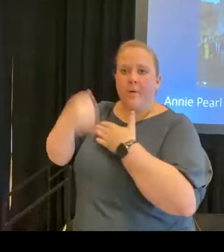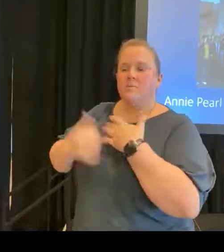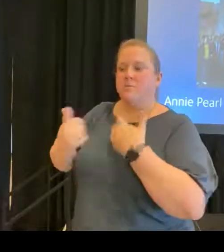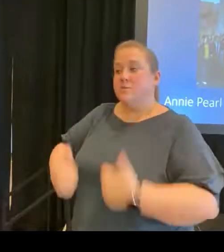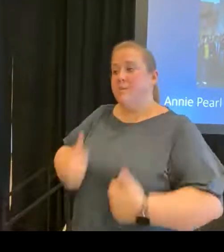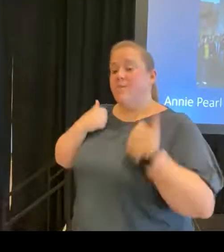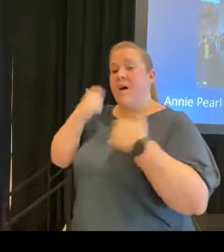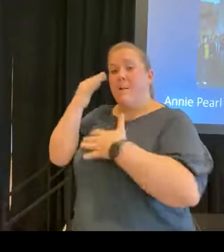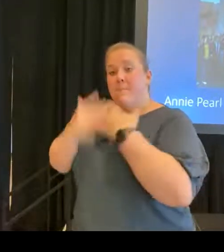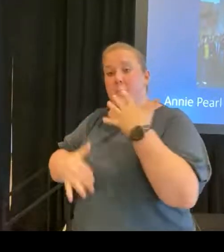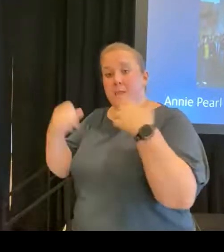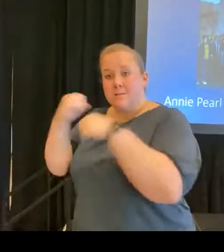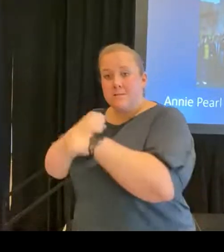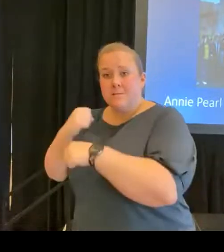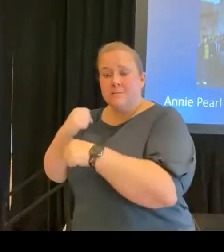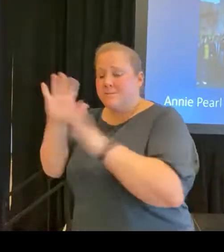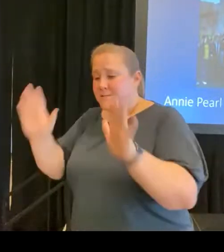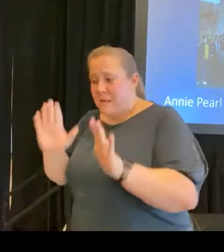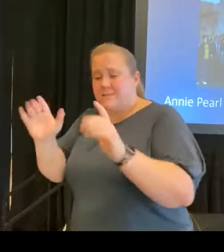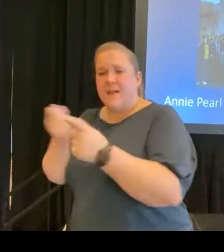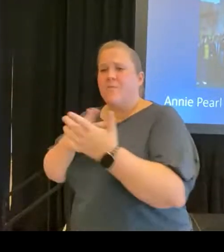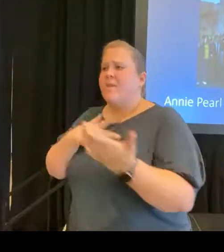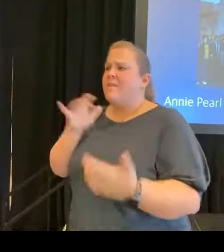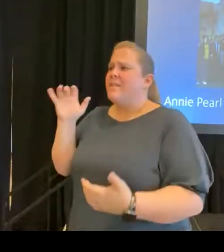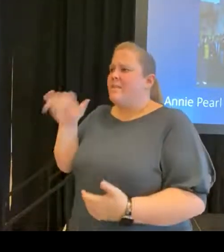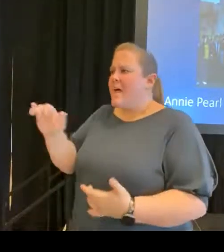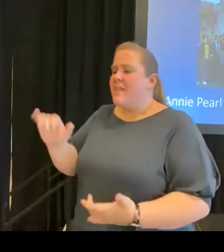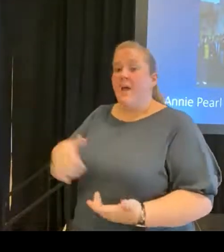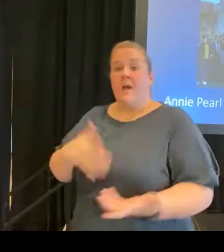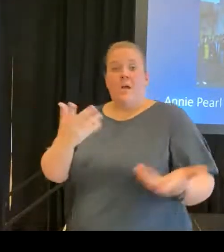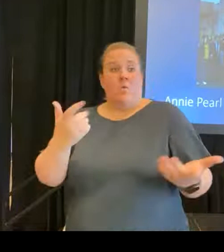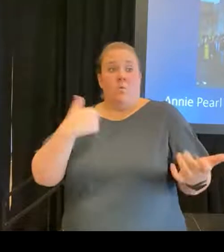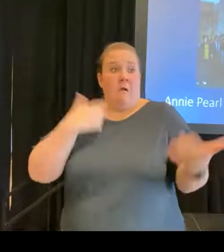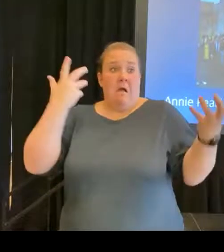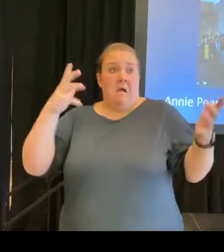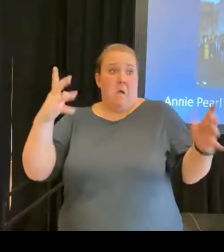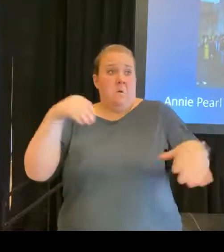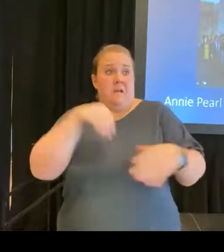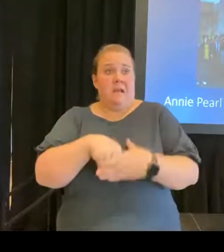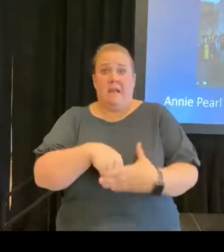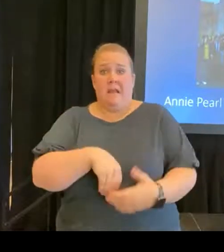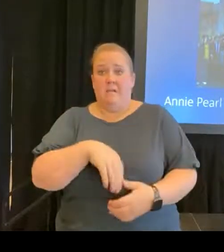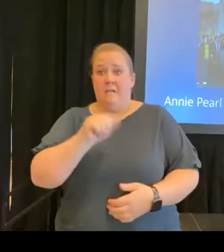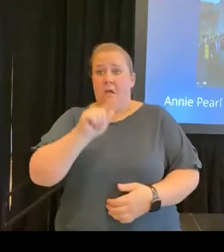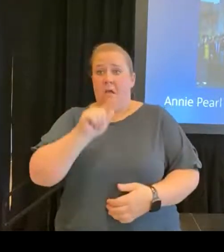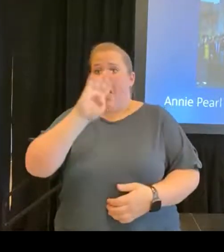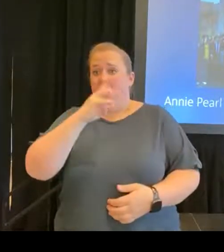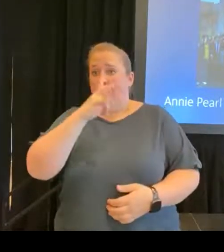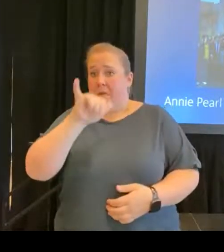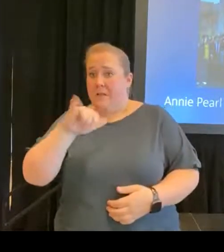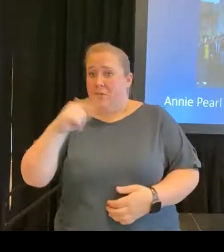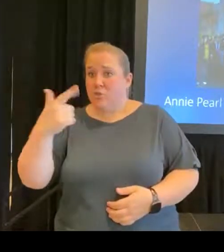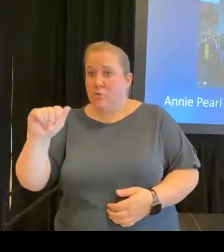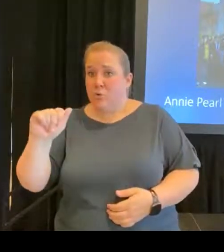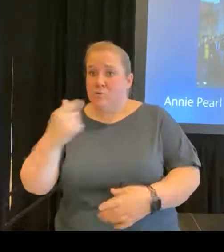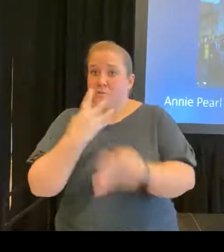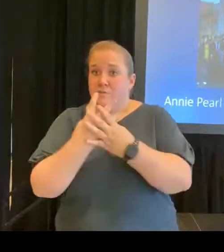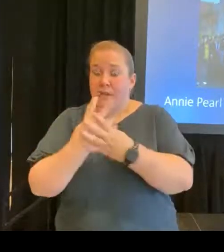Bloody Sunday? What was that like for you? well, see, I had already been in Albany, Georgia in jail. I just got